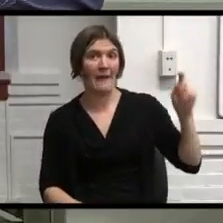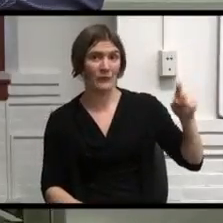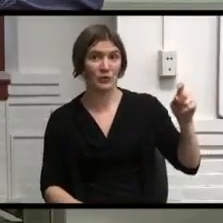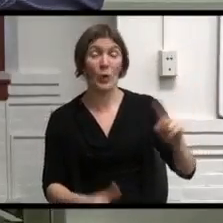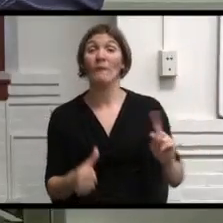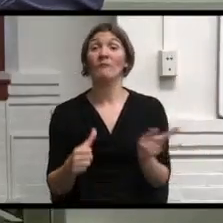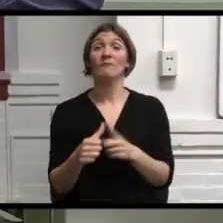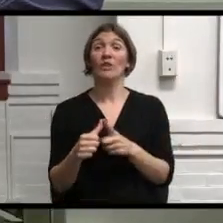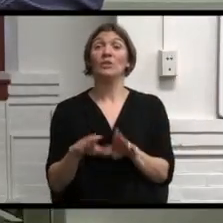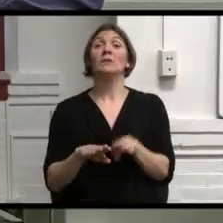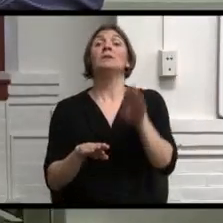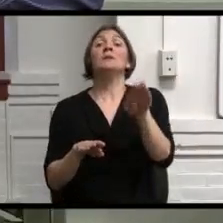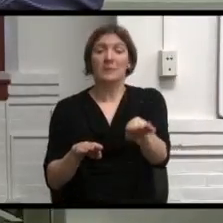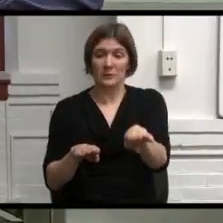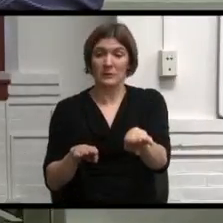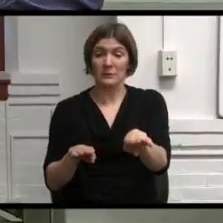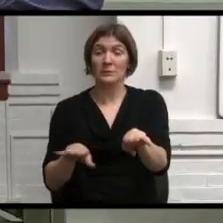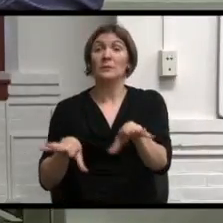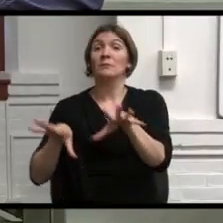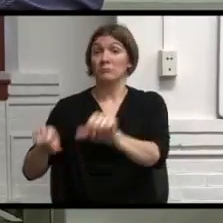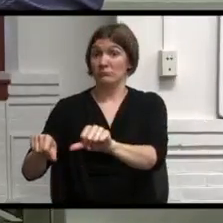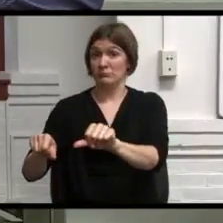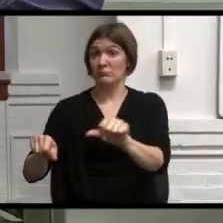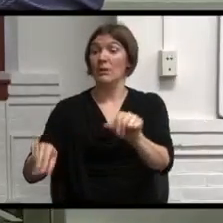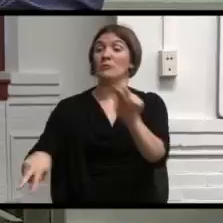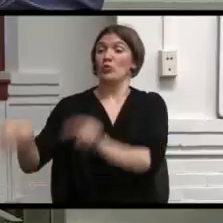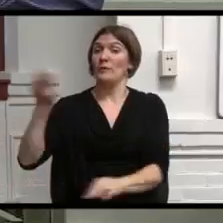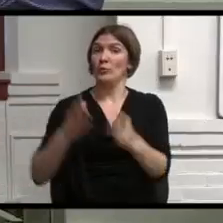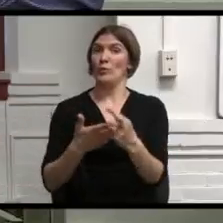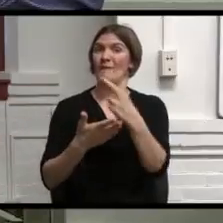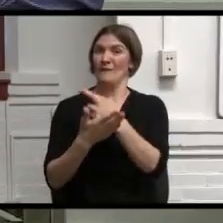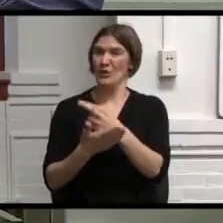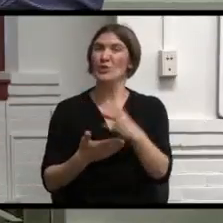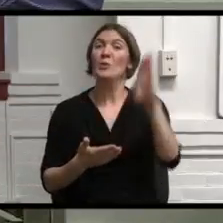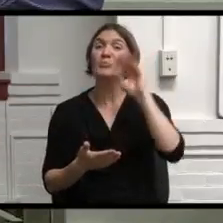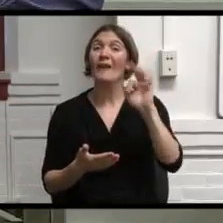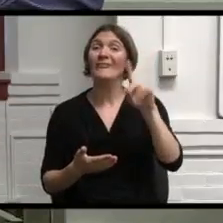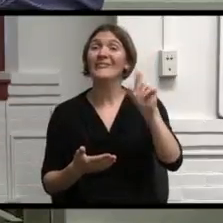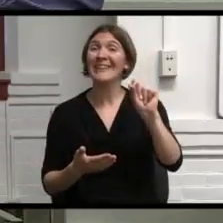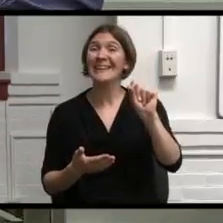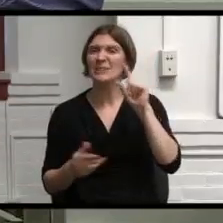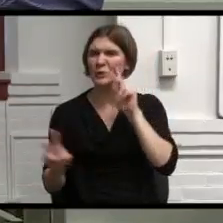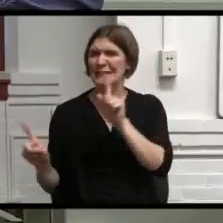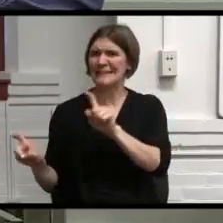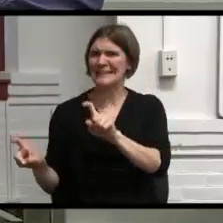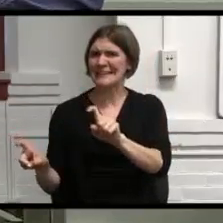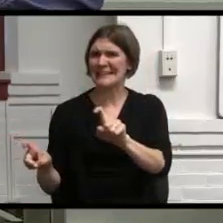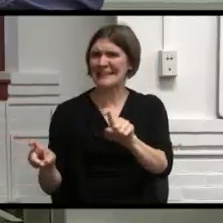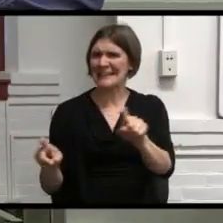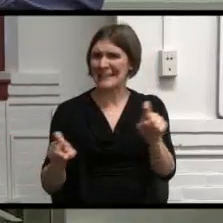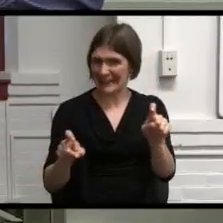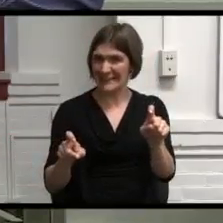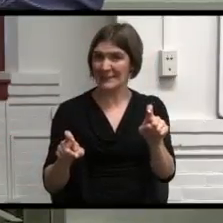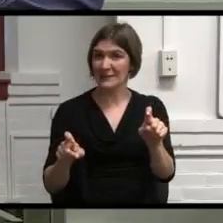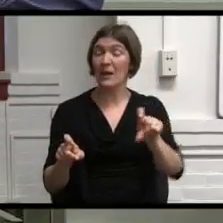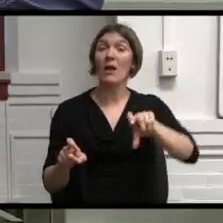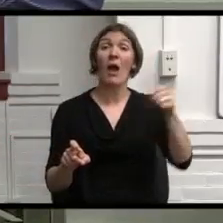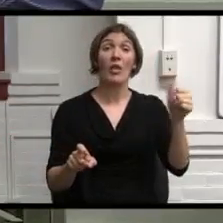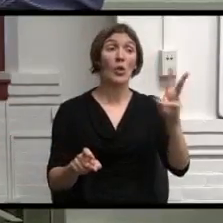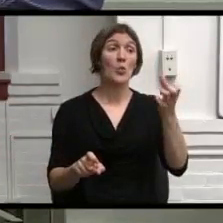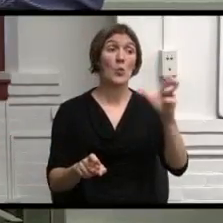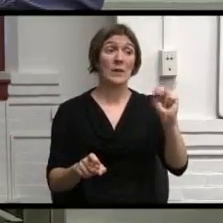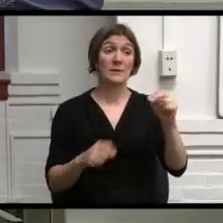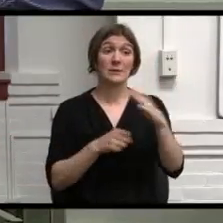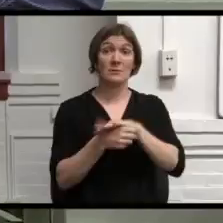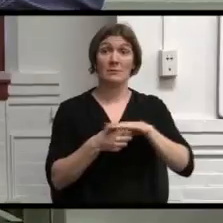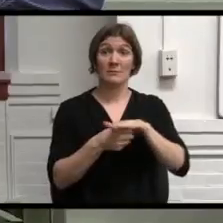first step is an environmental review, and Yeah. the town has the resources with our brownfields program to undertake that. And we've also had a commitment from Wyndham Regional Commission that we can